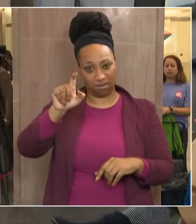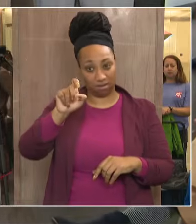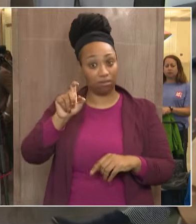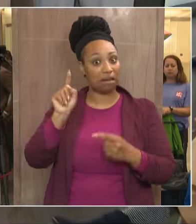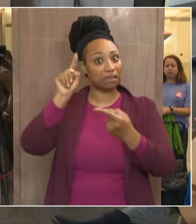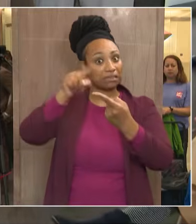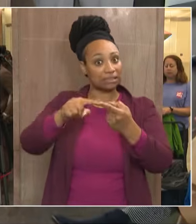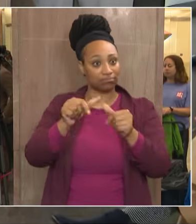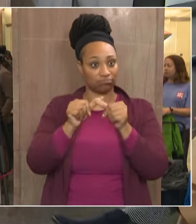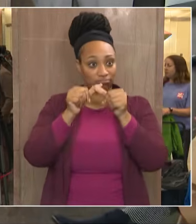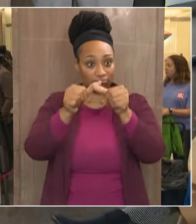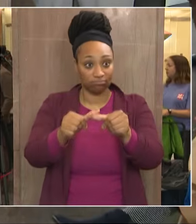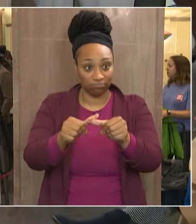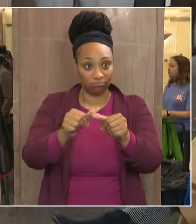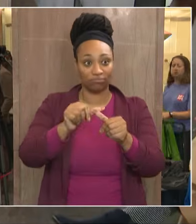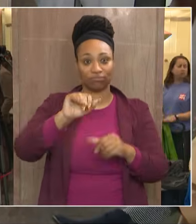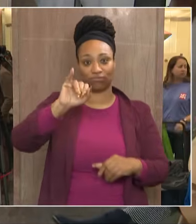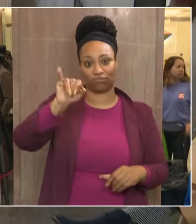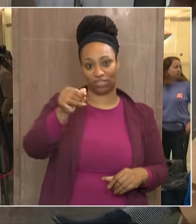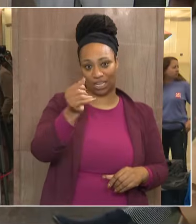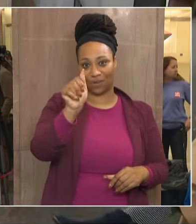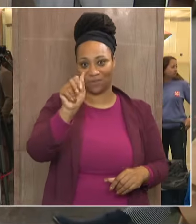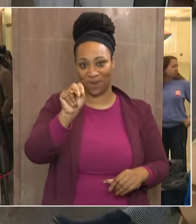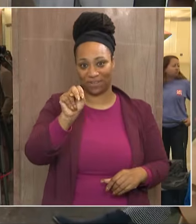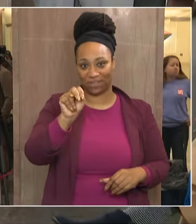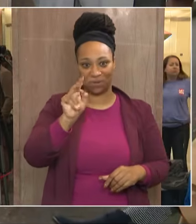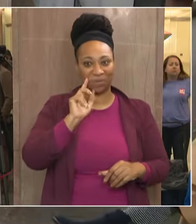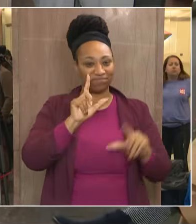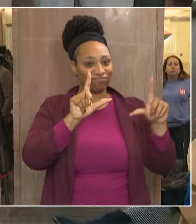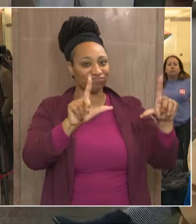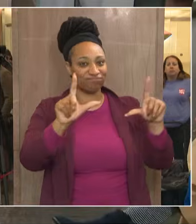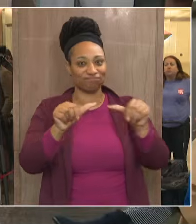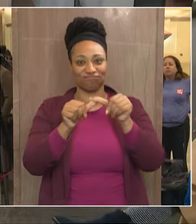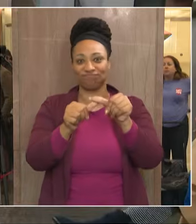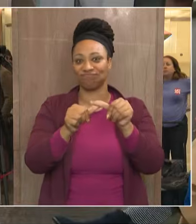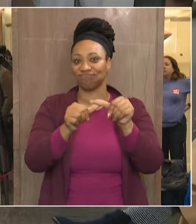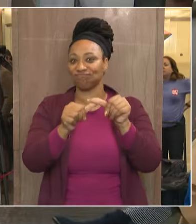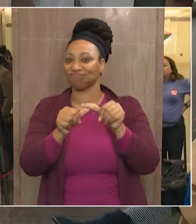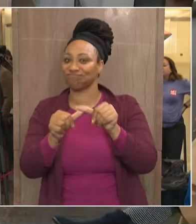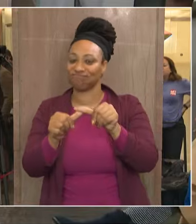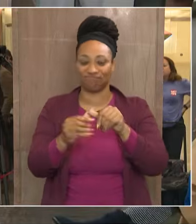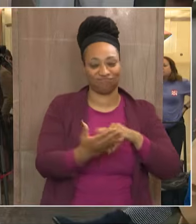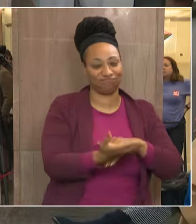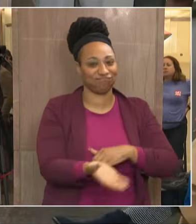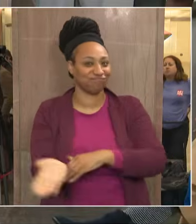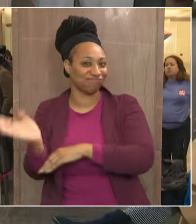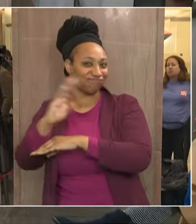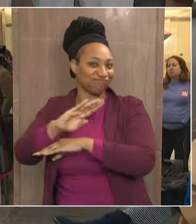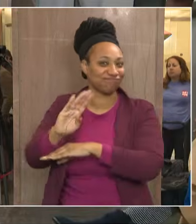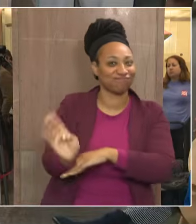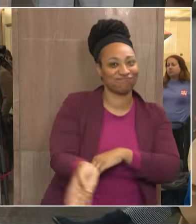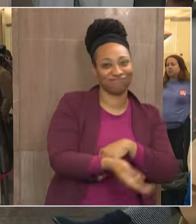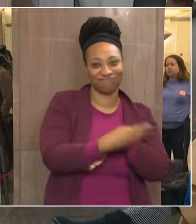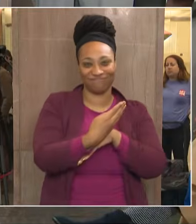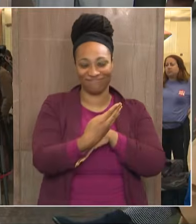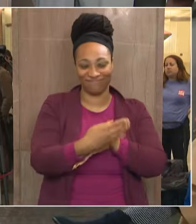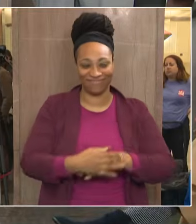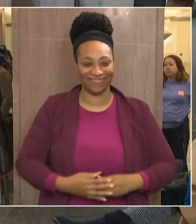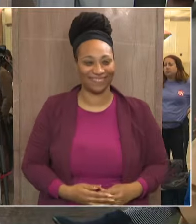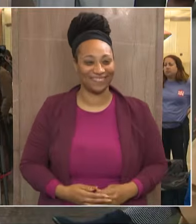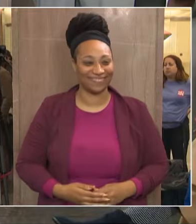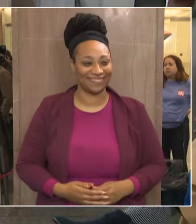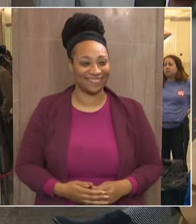at night. Creating beautiful spaces where people want to be is an important part of the Golden